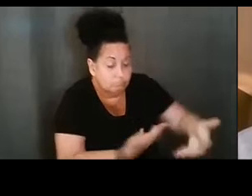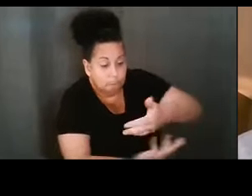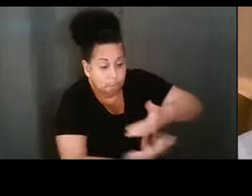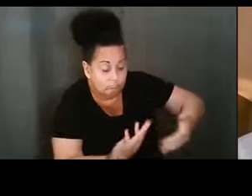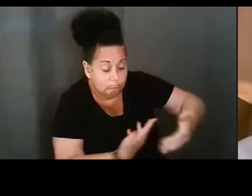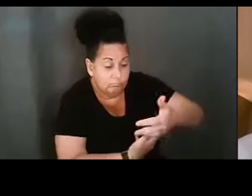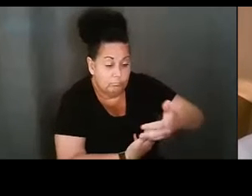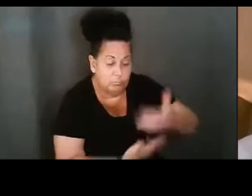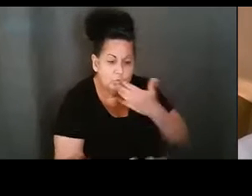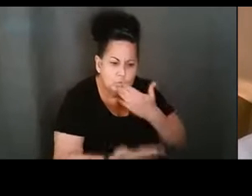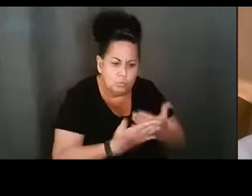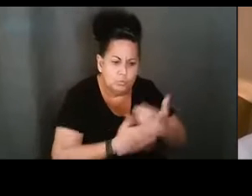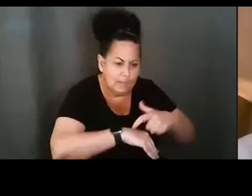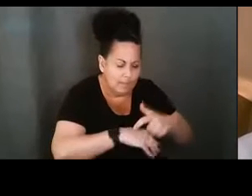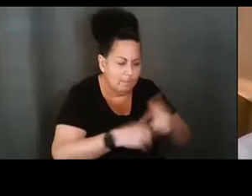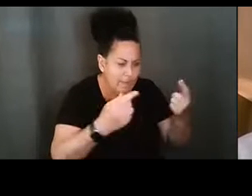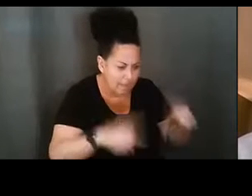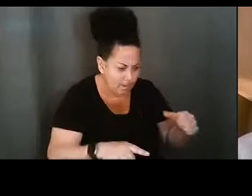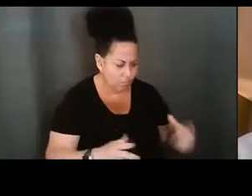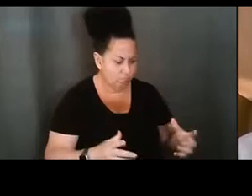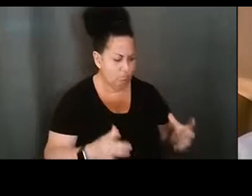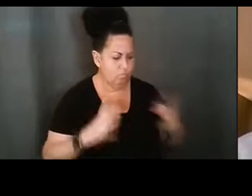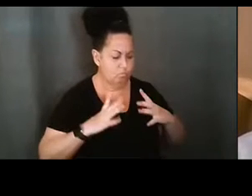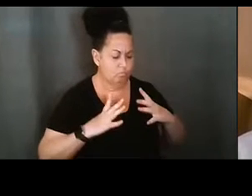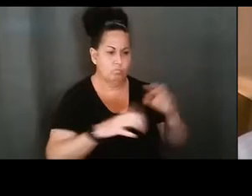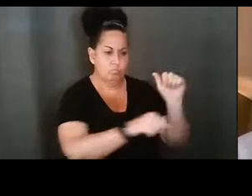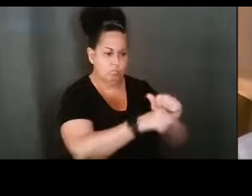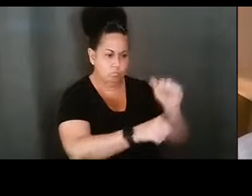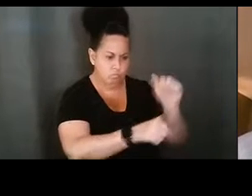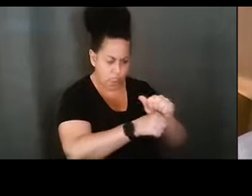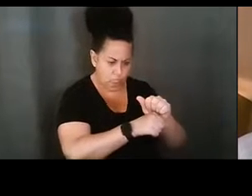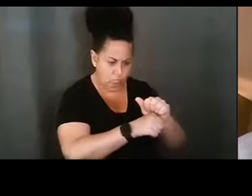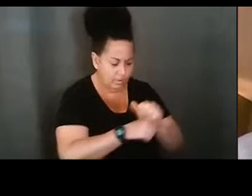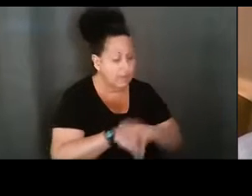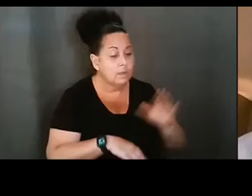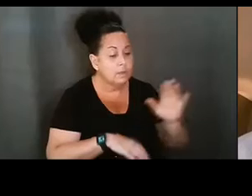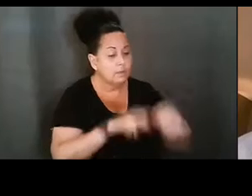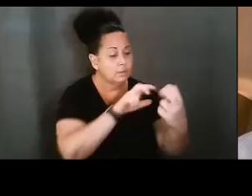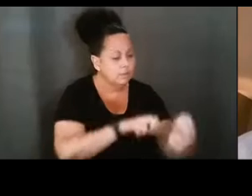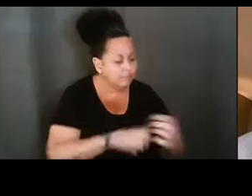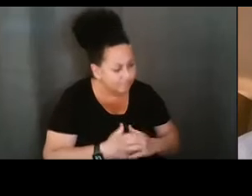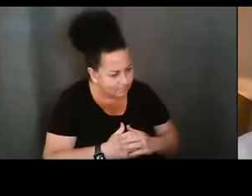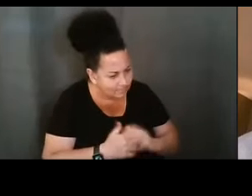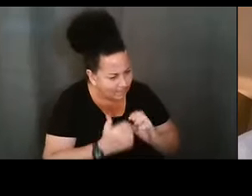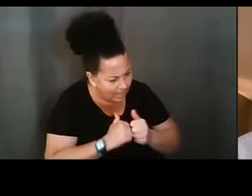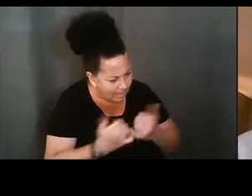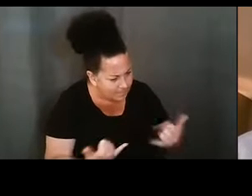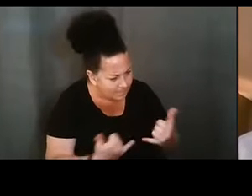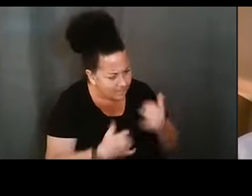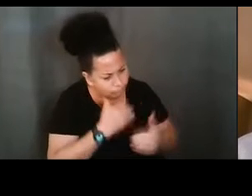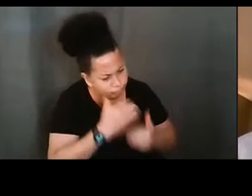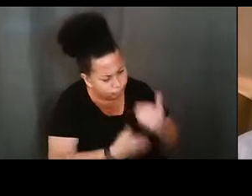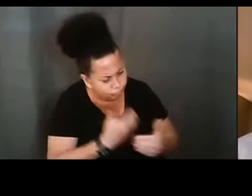afternoon when I get off work, or at some point to let them ask them, how did your day go? And let them know the importance of their